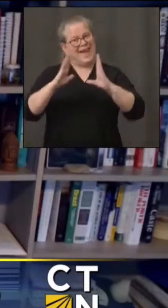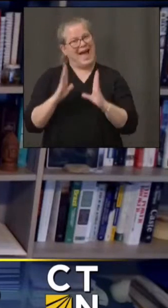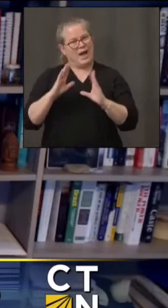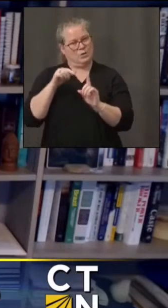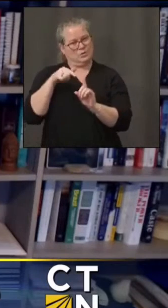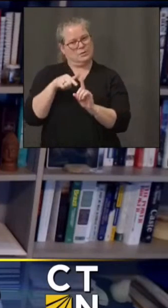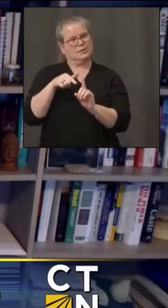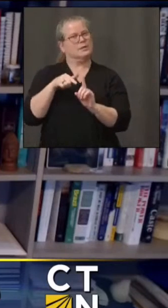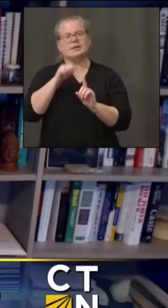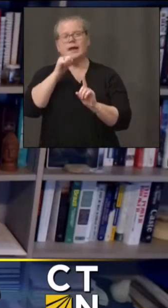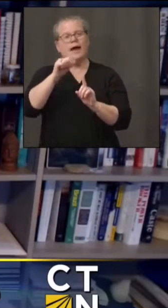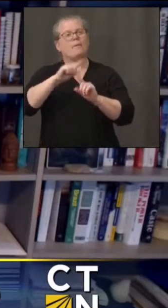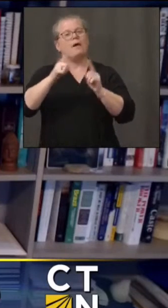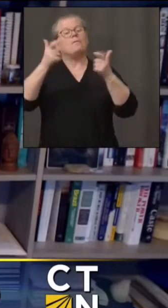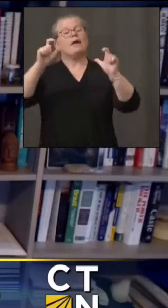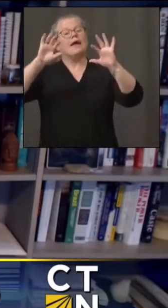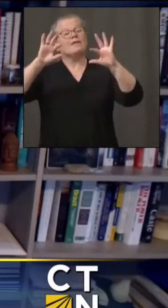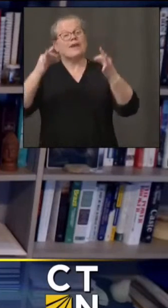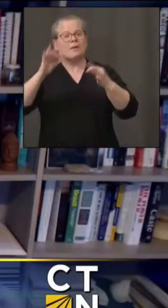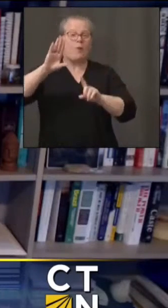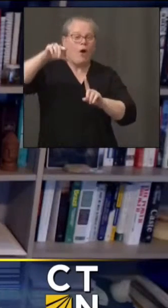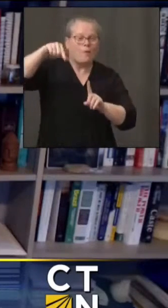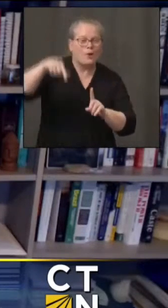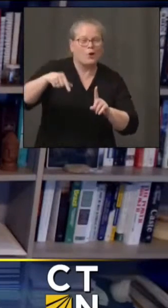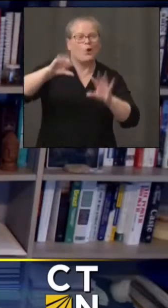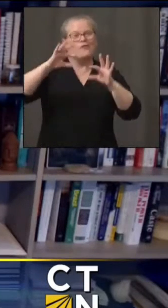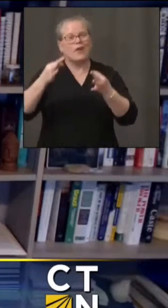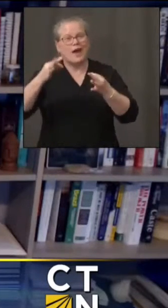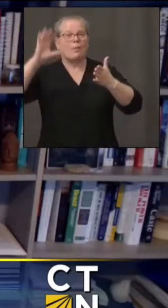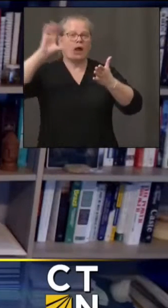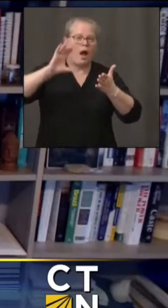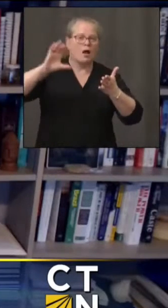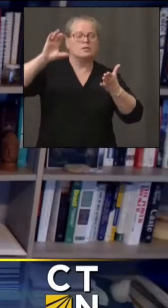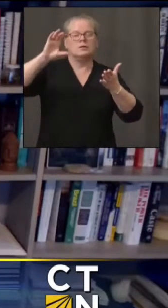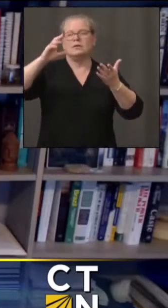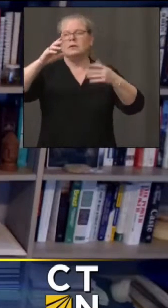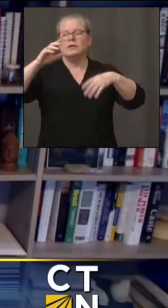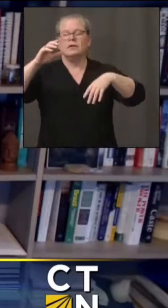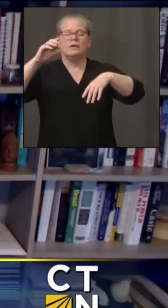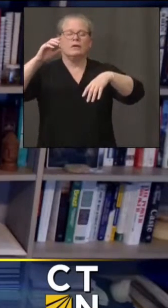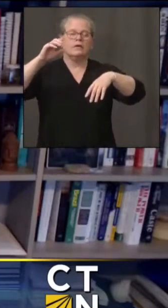family gatherings or the barbecues, that